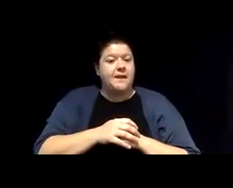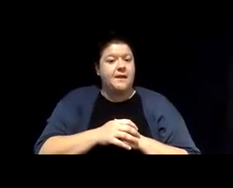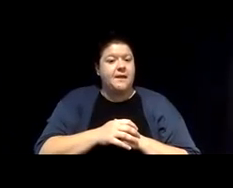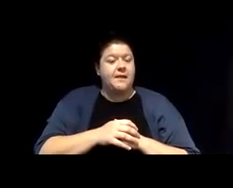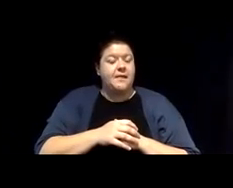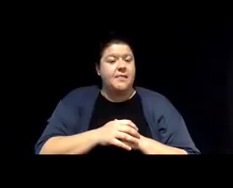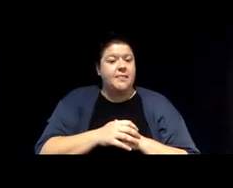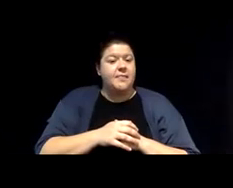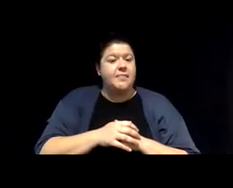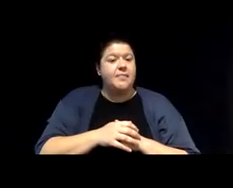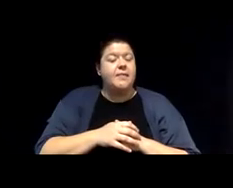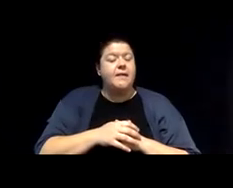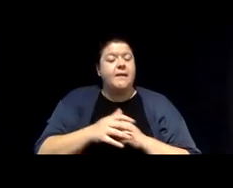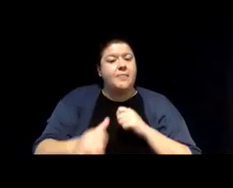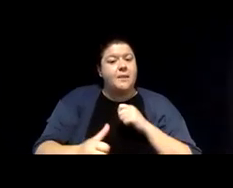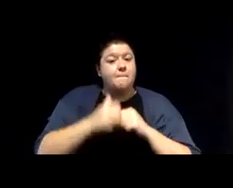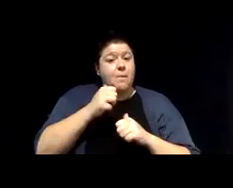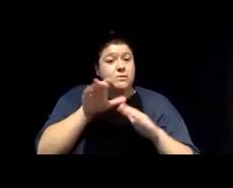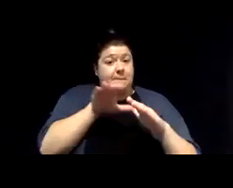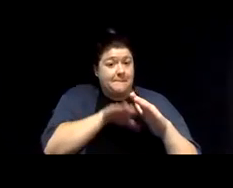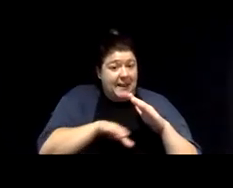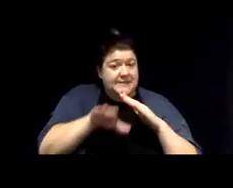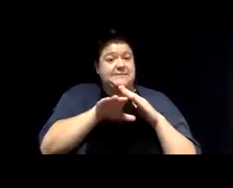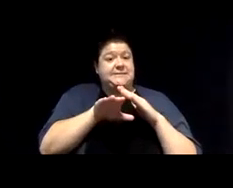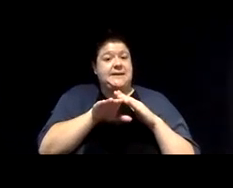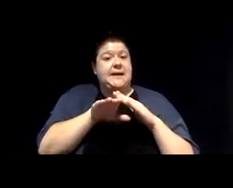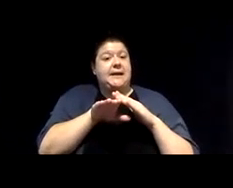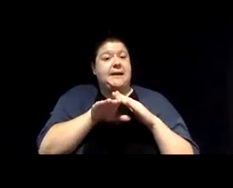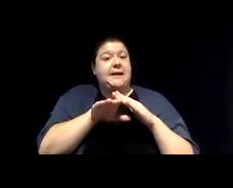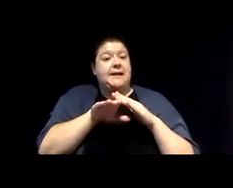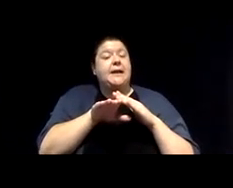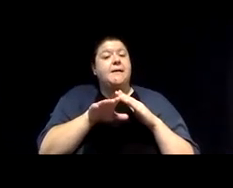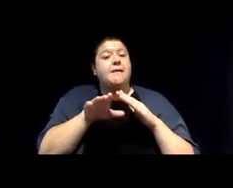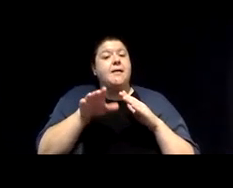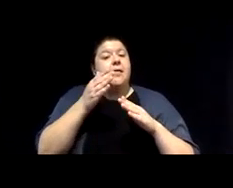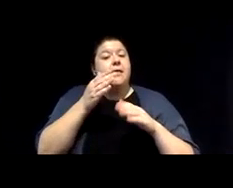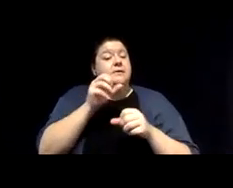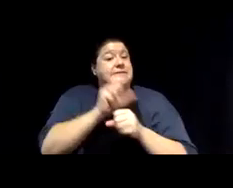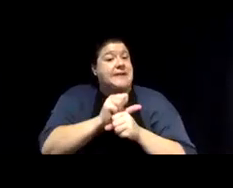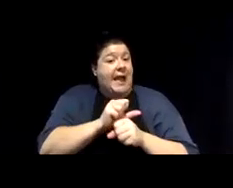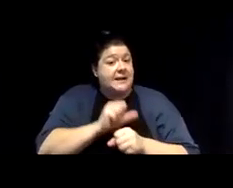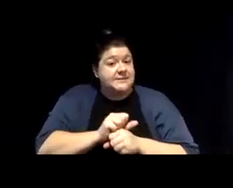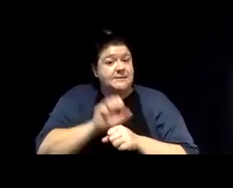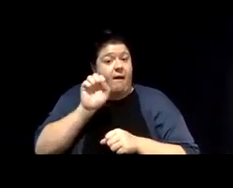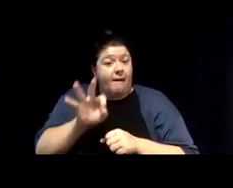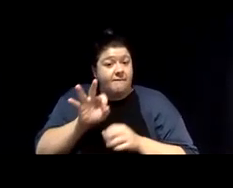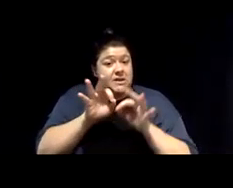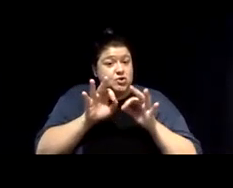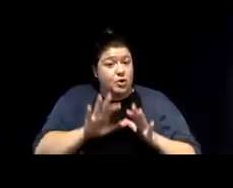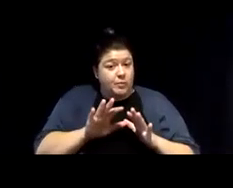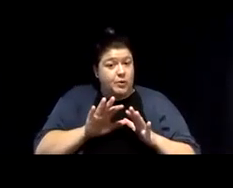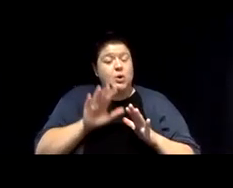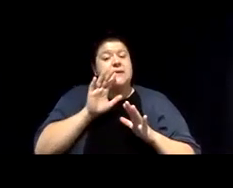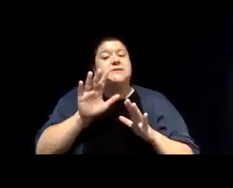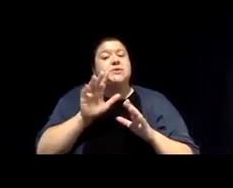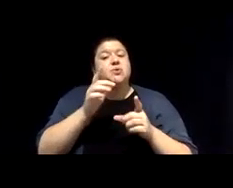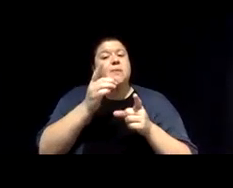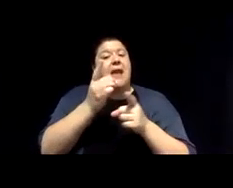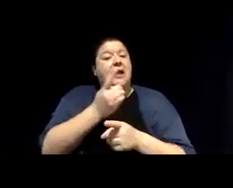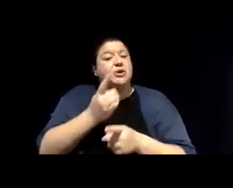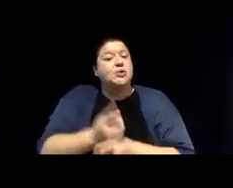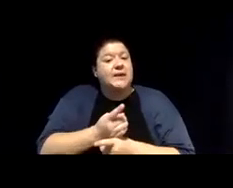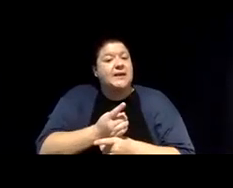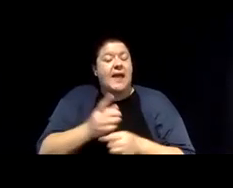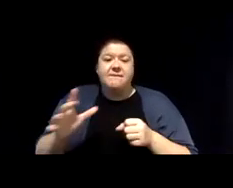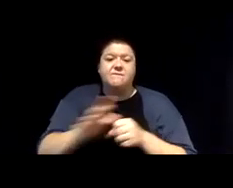of the interpreter is to transmit information accurately and completely. Therefore, the interpreters must operate under